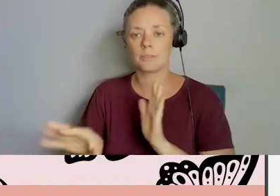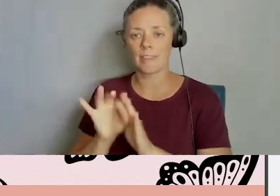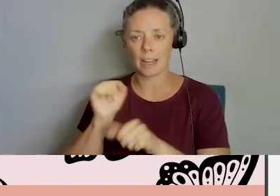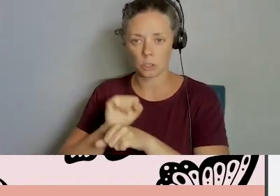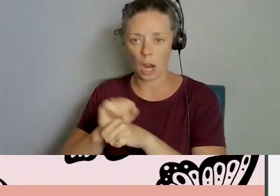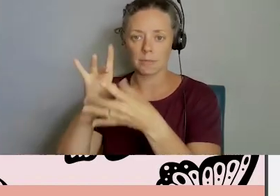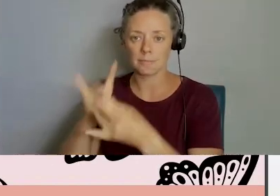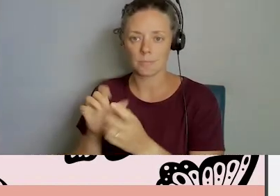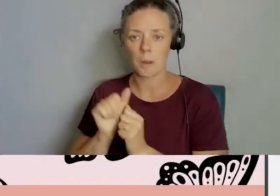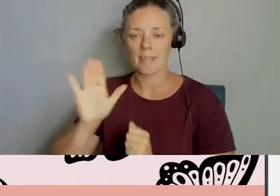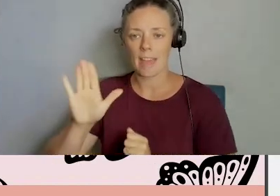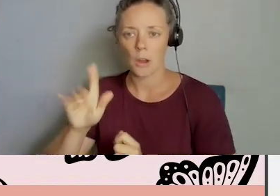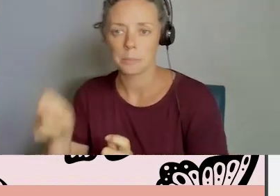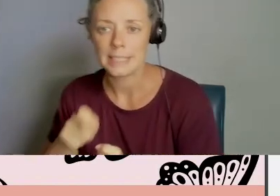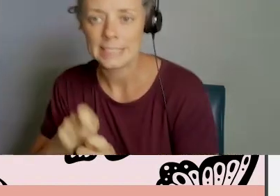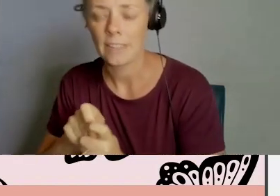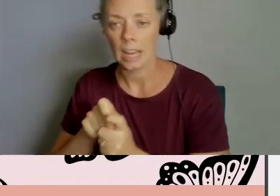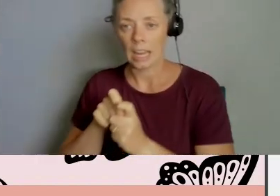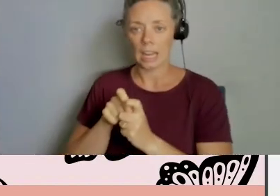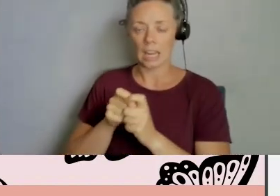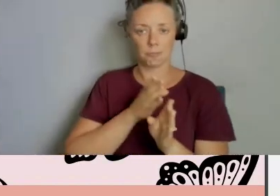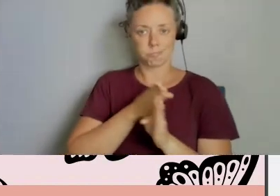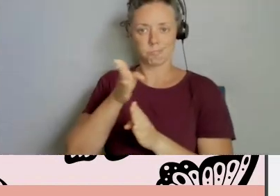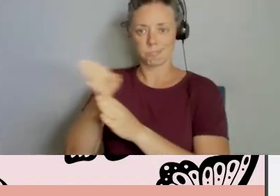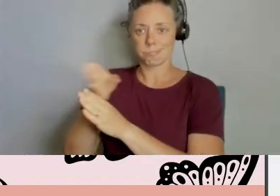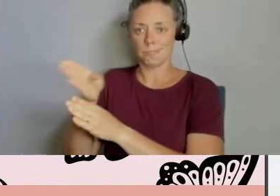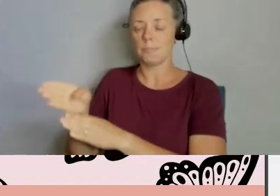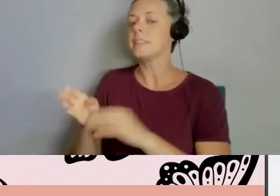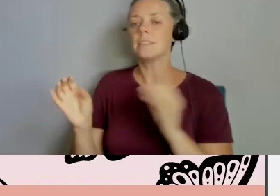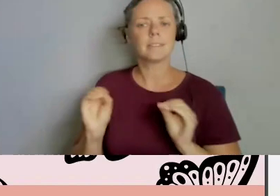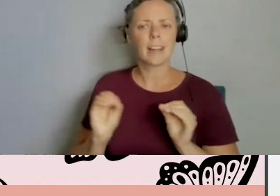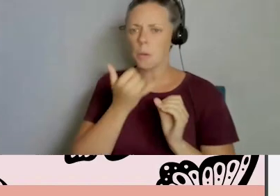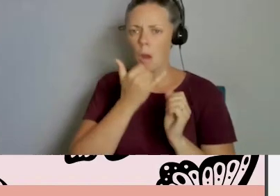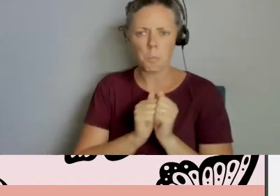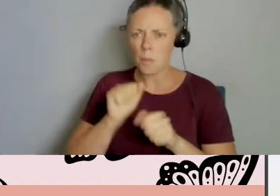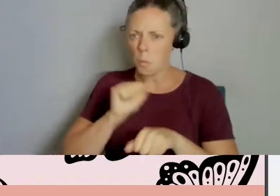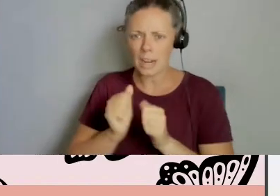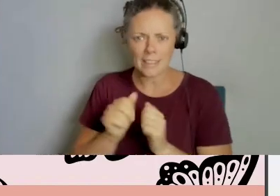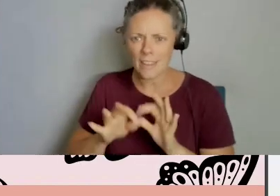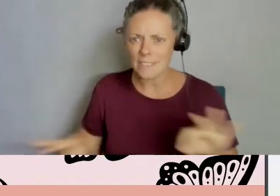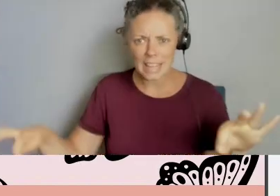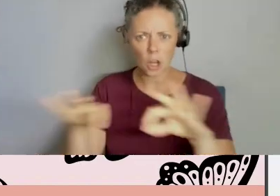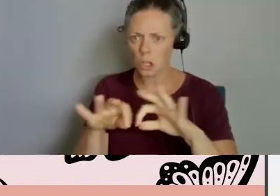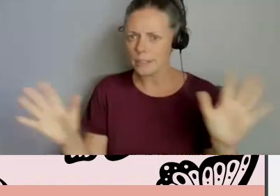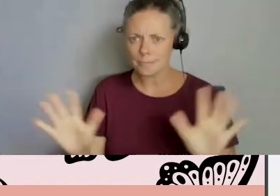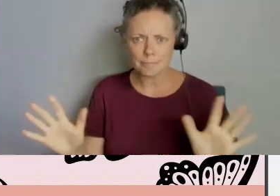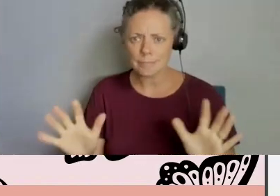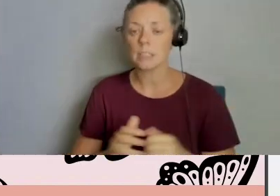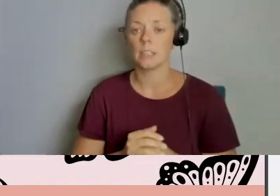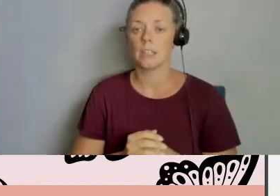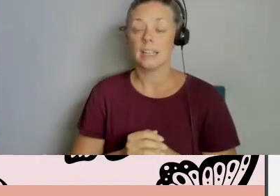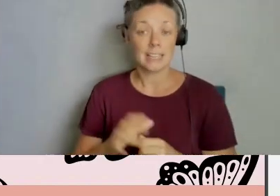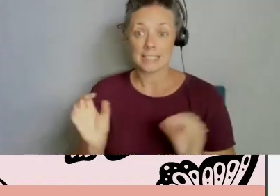they're studying, right? There's nothing wrong with working in the fields. There's nothing wrong with working